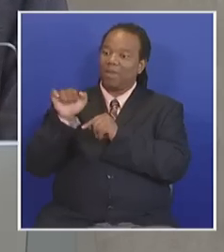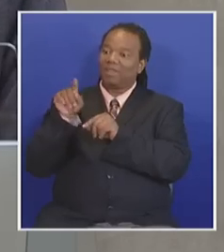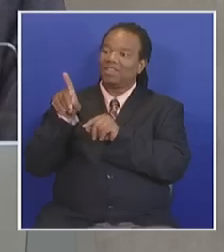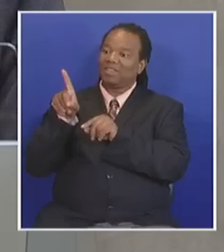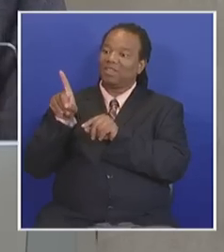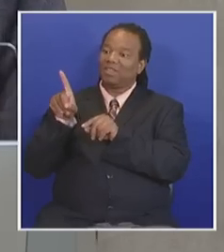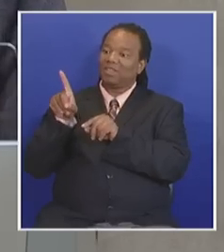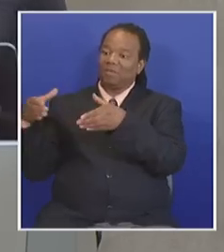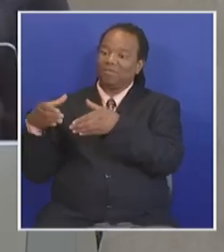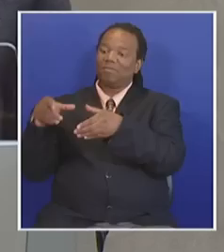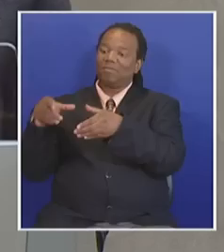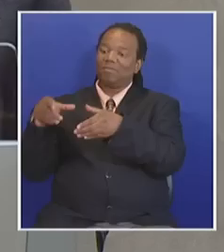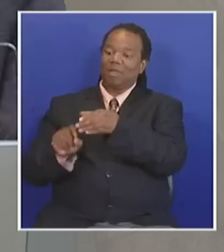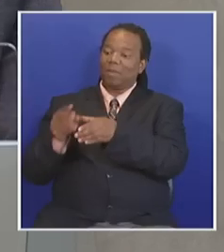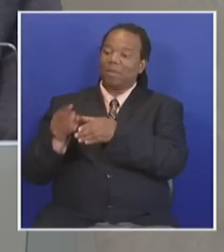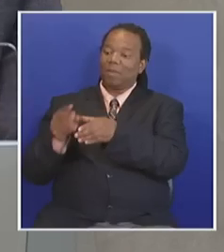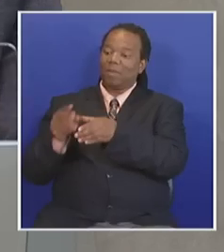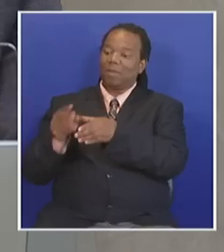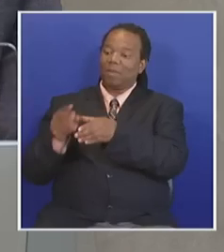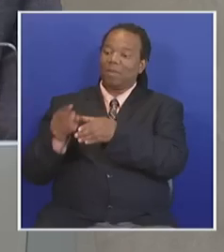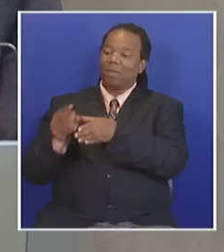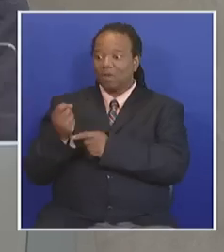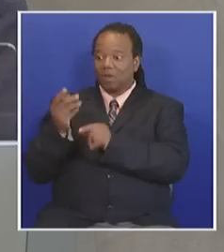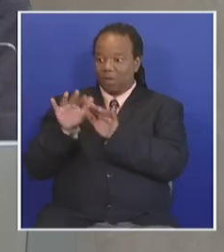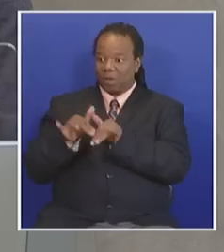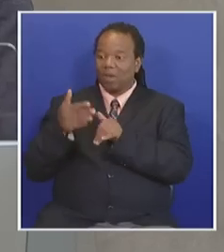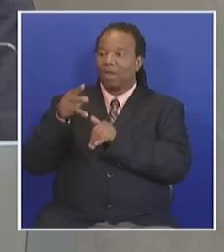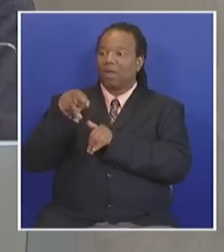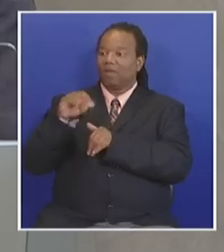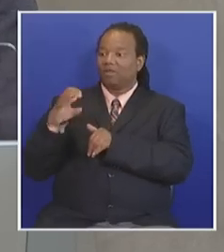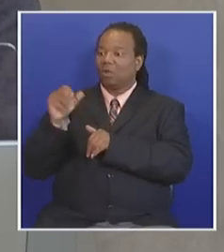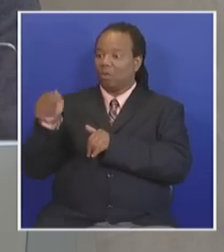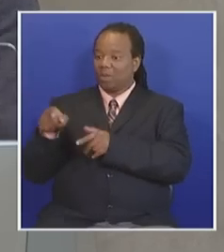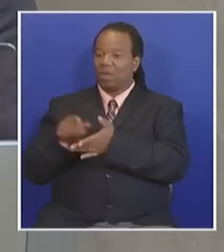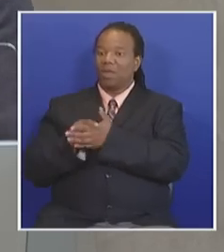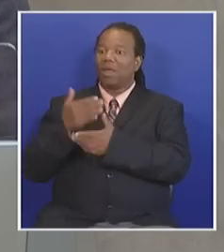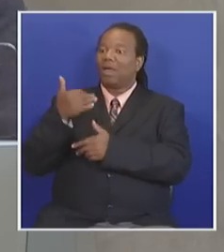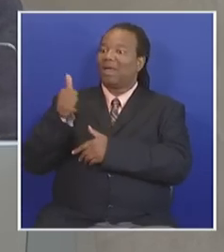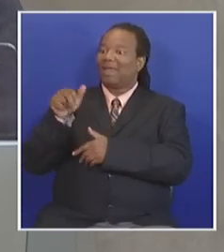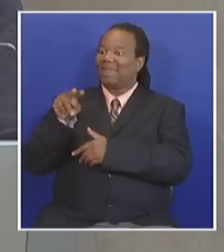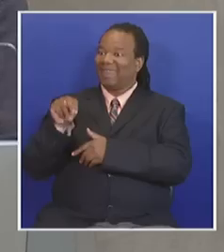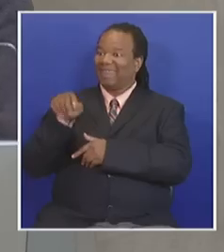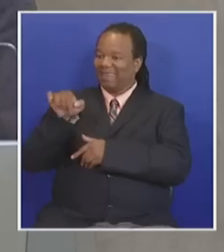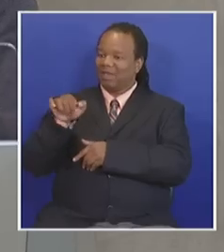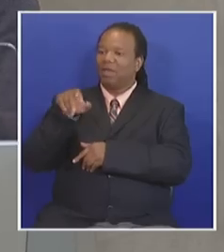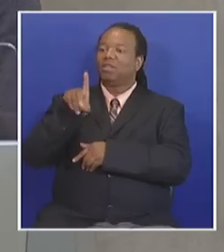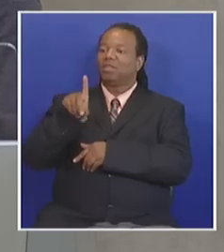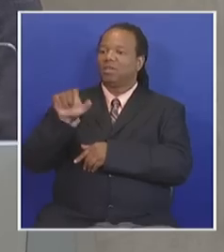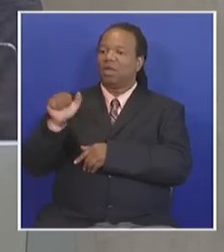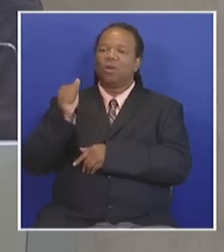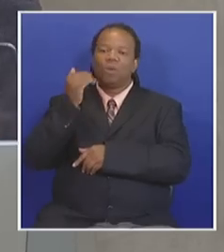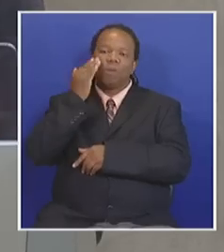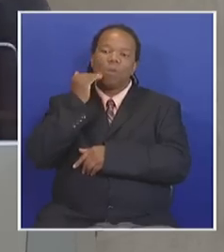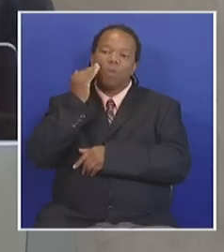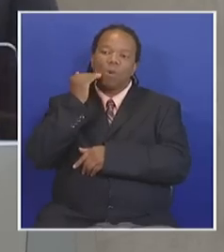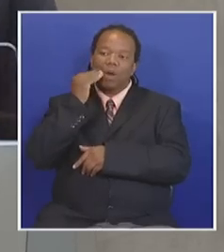ranks, we can see here in Parliament, in NSOP and NA chambers. This is lily lily